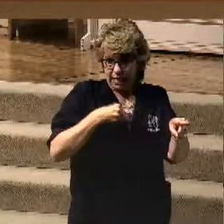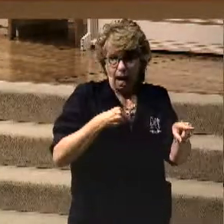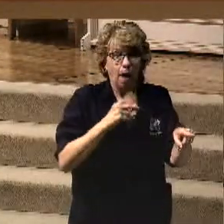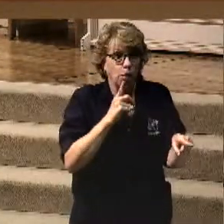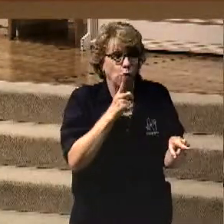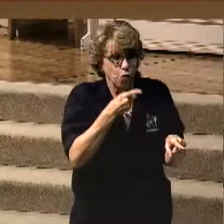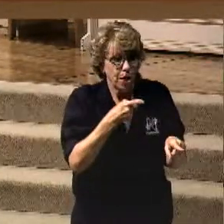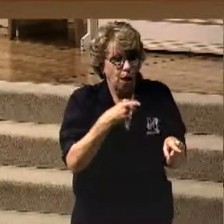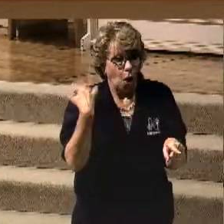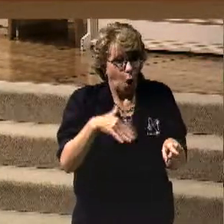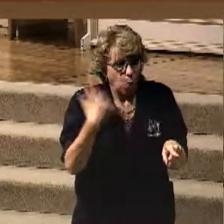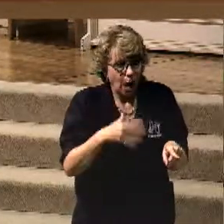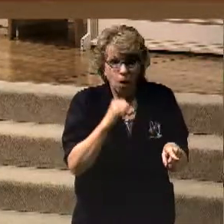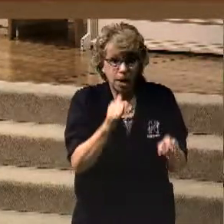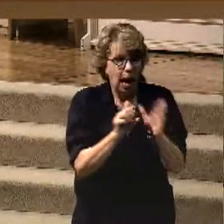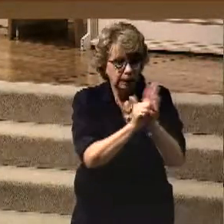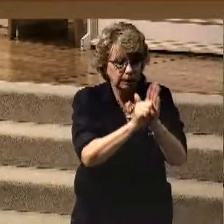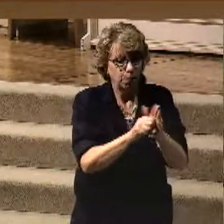God had it right from the beginning.